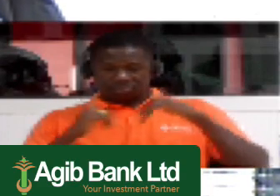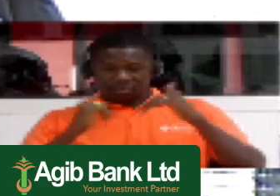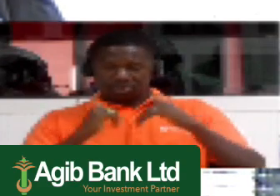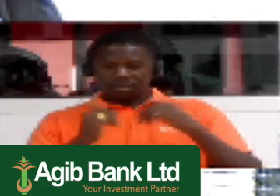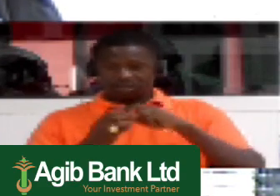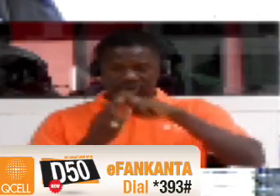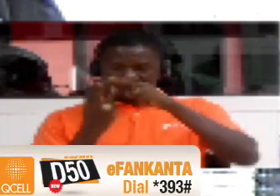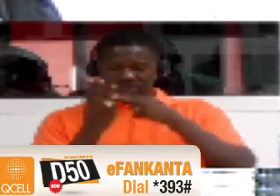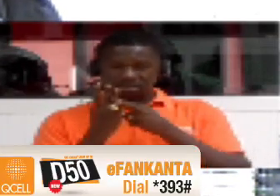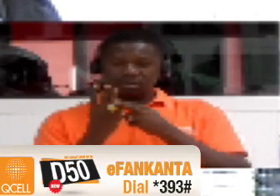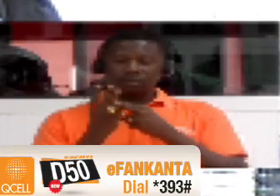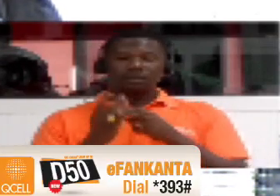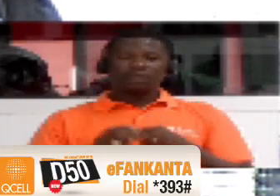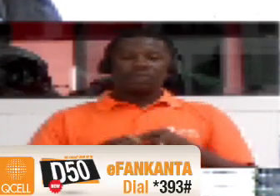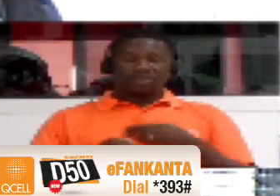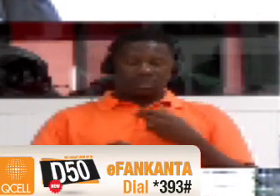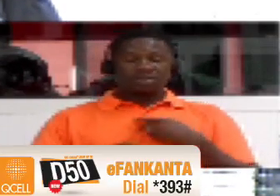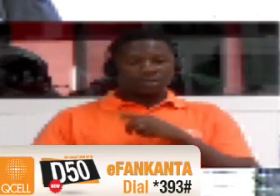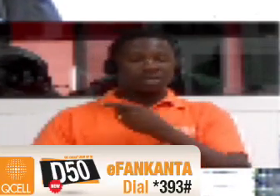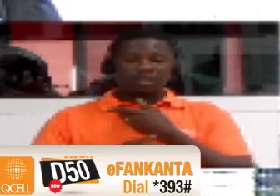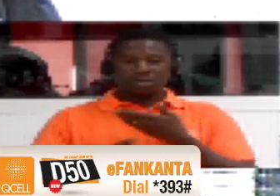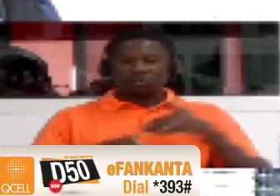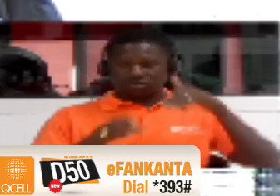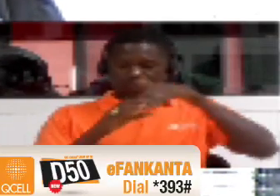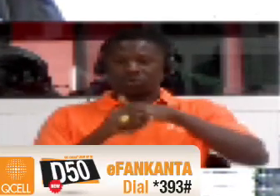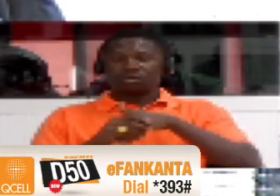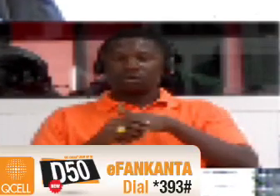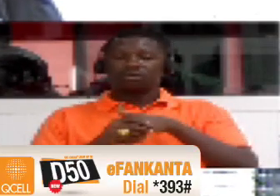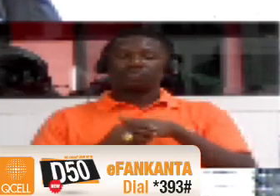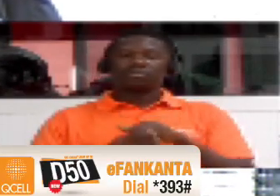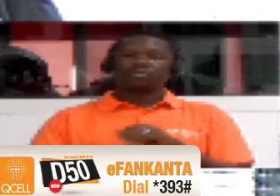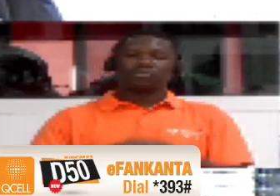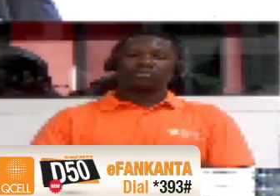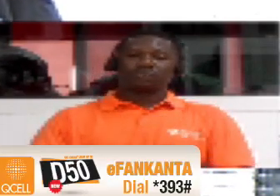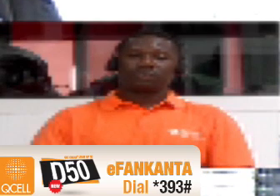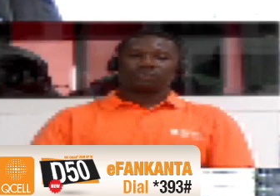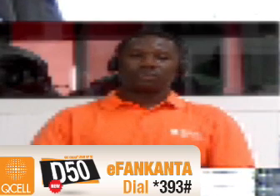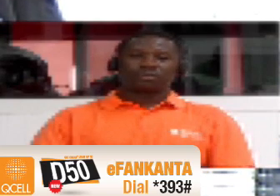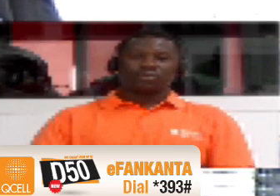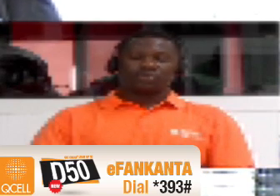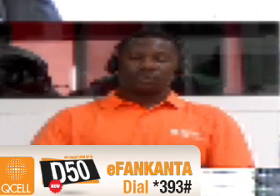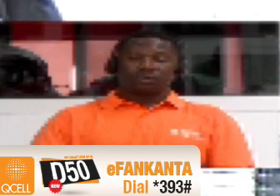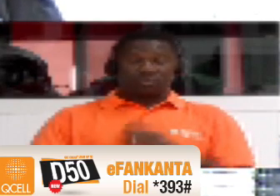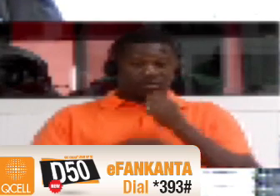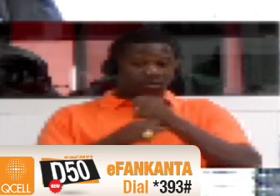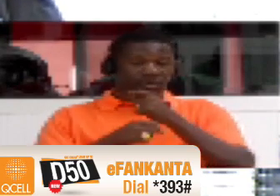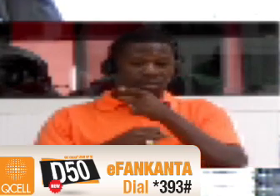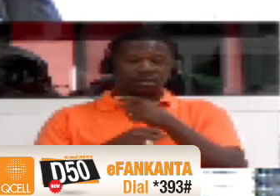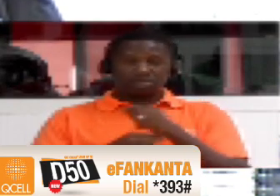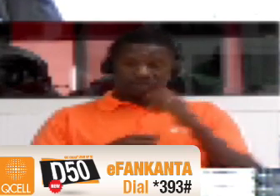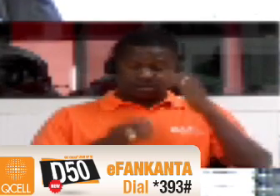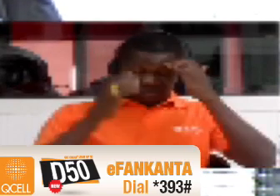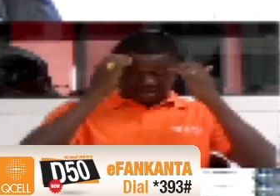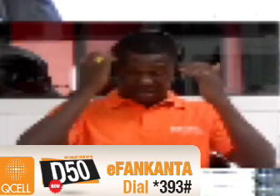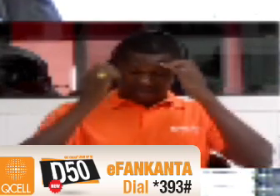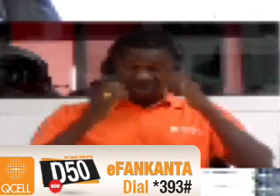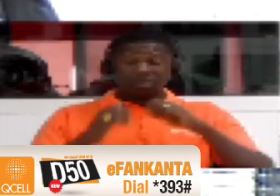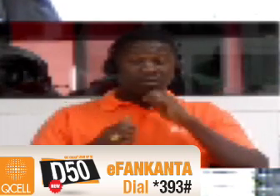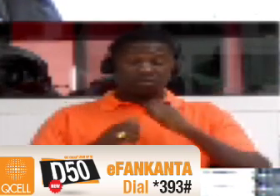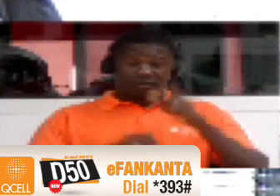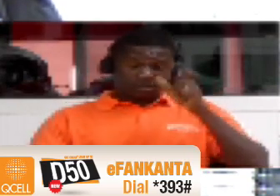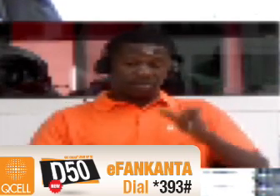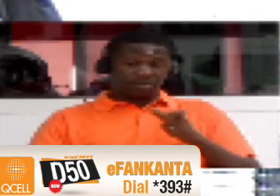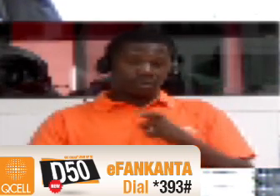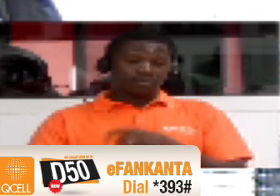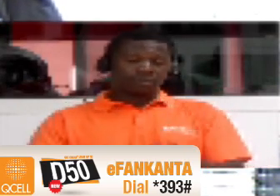Onyeko album fele. He said to us, you are with us. Albekela int officialty. We are going to be intelligence officers. Ninga